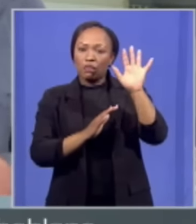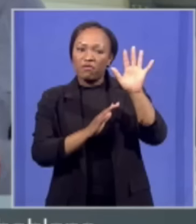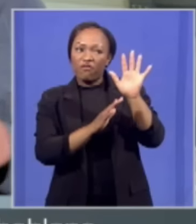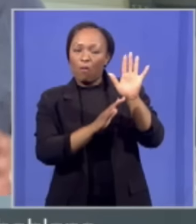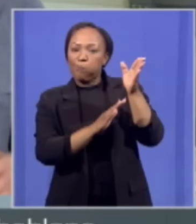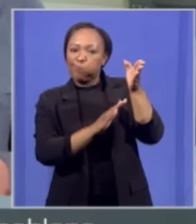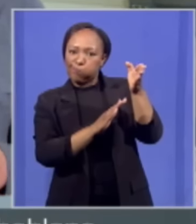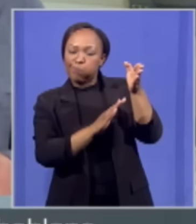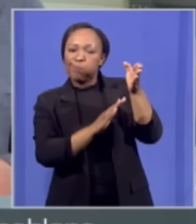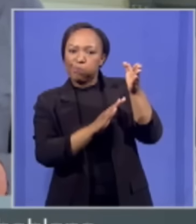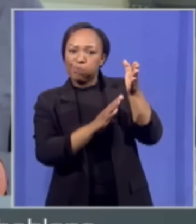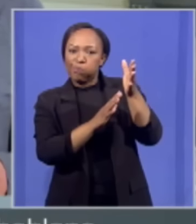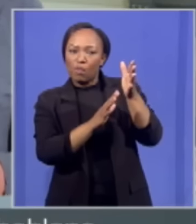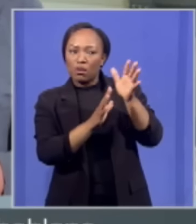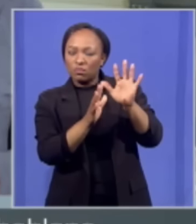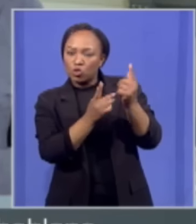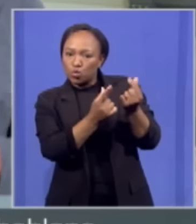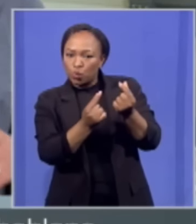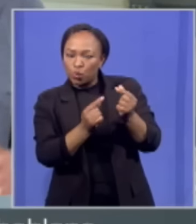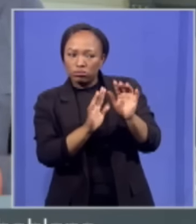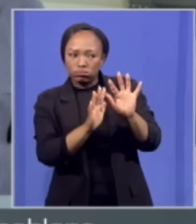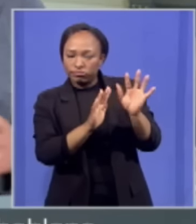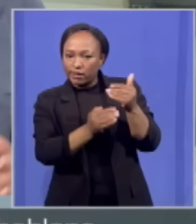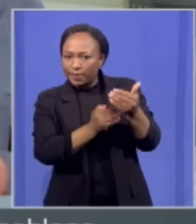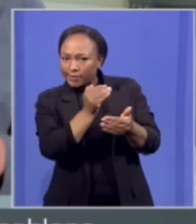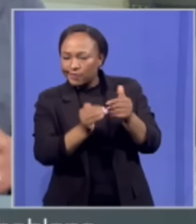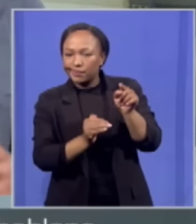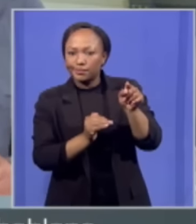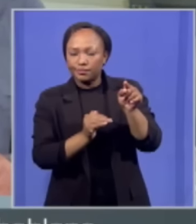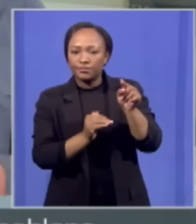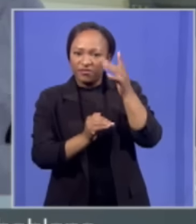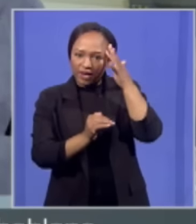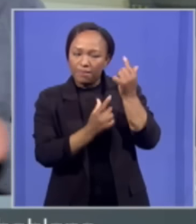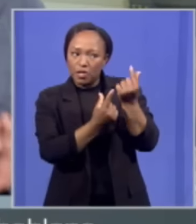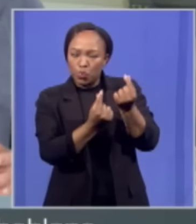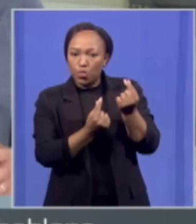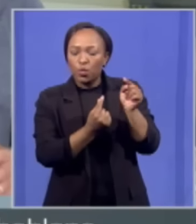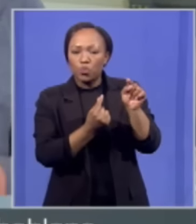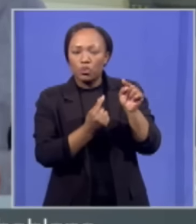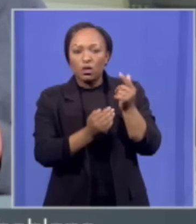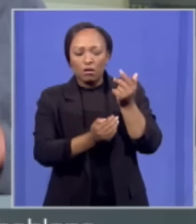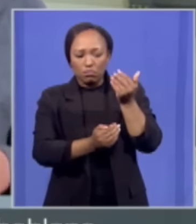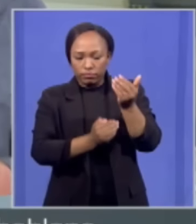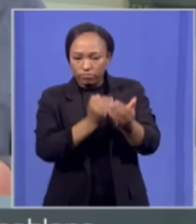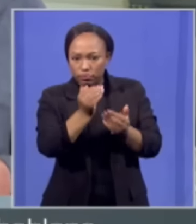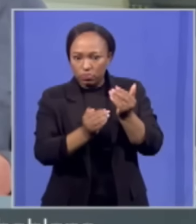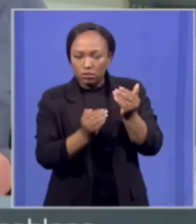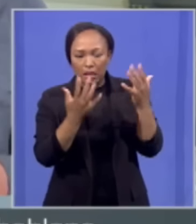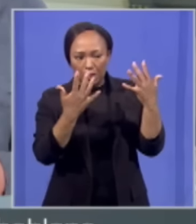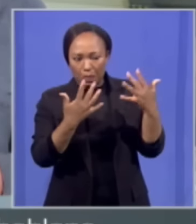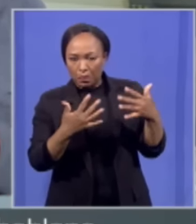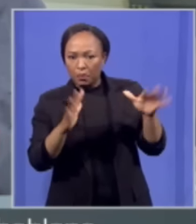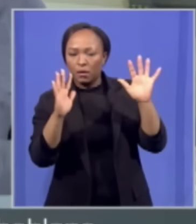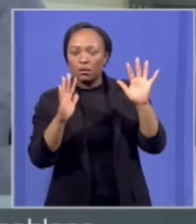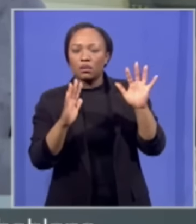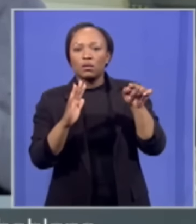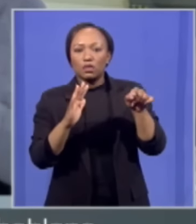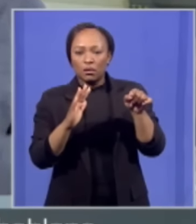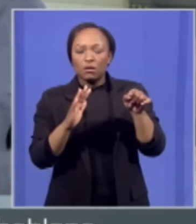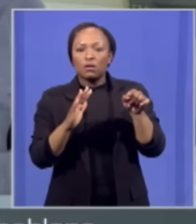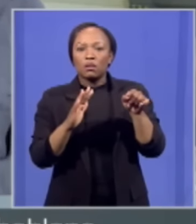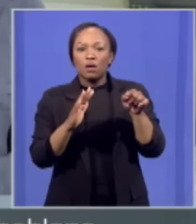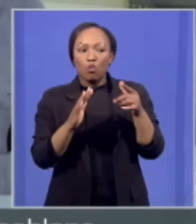doing what it was supposed to do, which the government must do. So that process now, it's done. So there is a permit